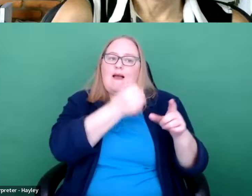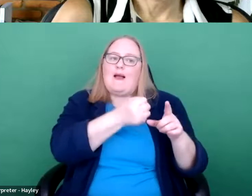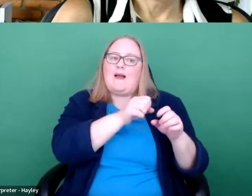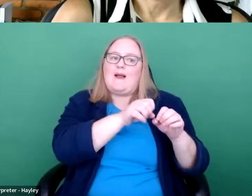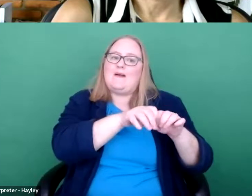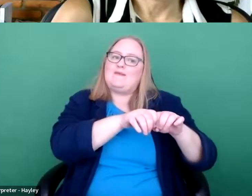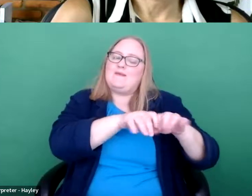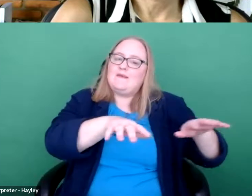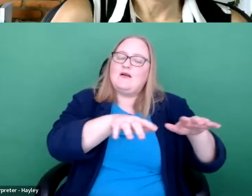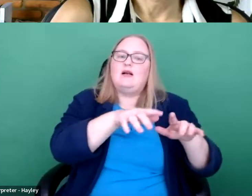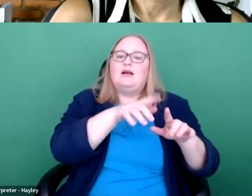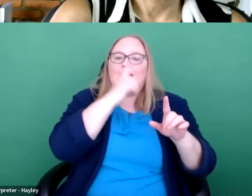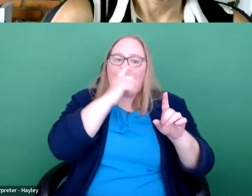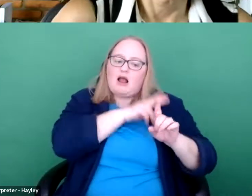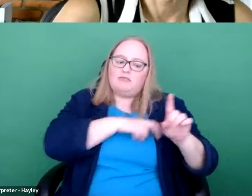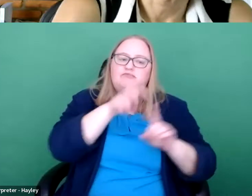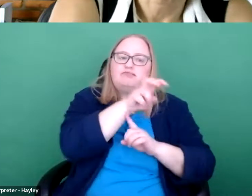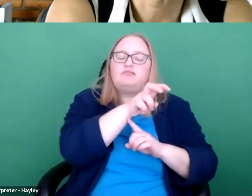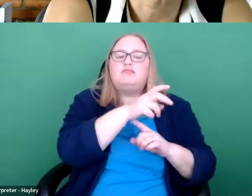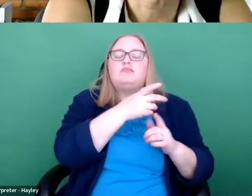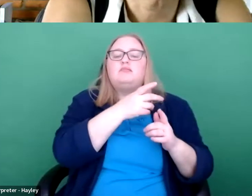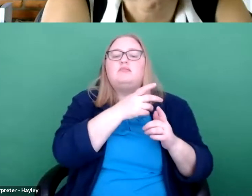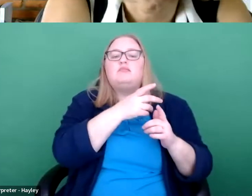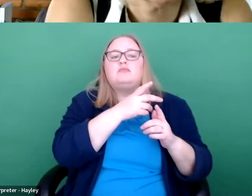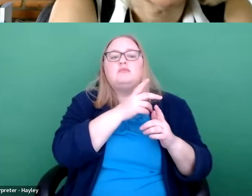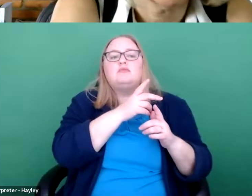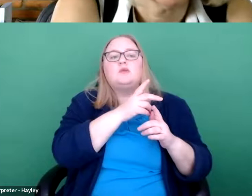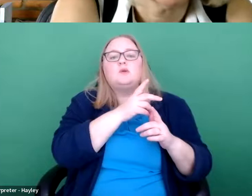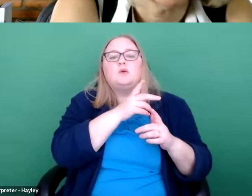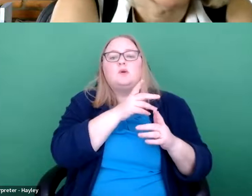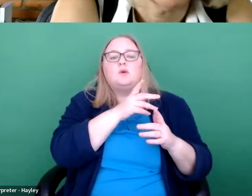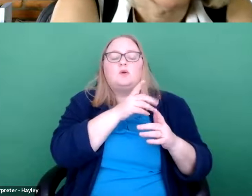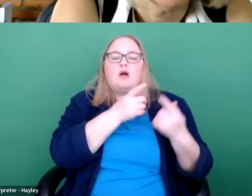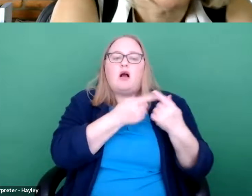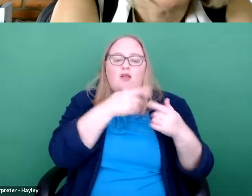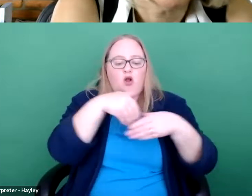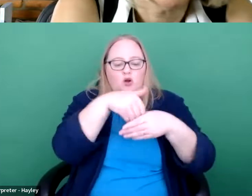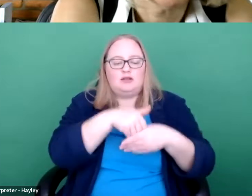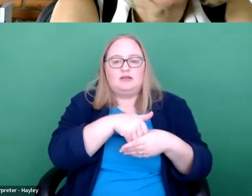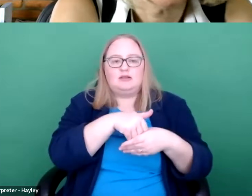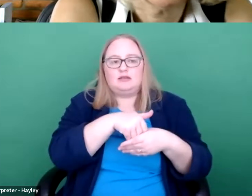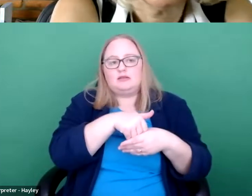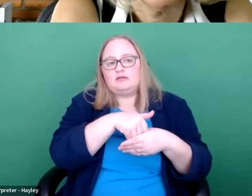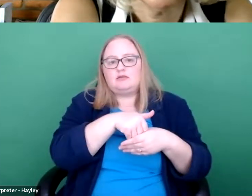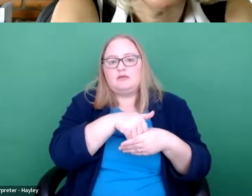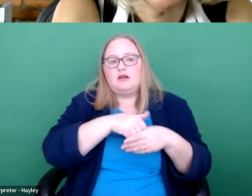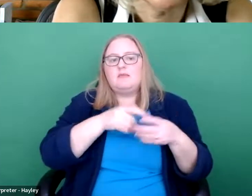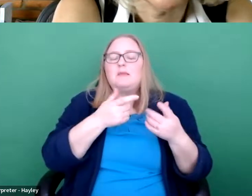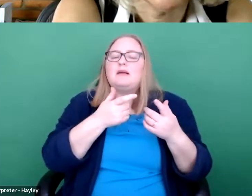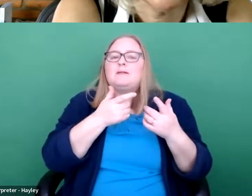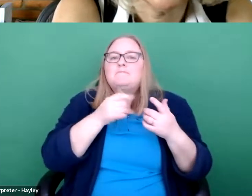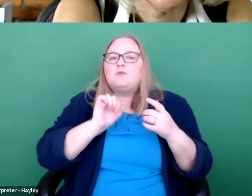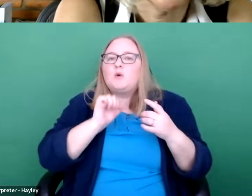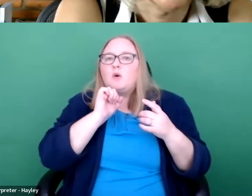certain way to platforms outside of the more restrictive content where you might be deprived from a voice. But